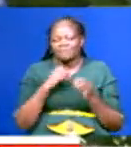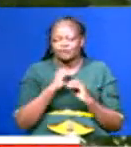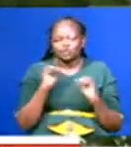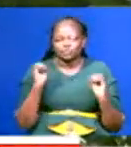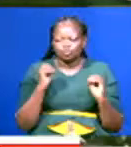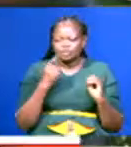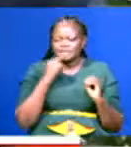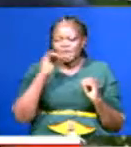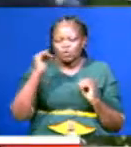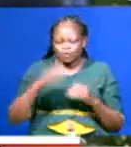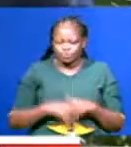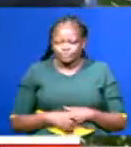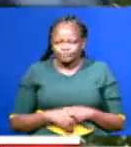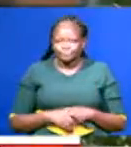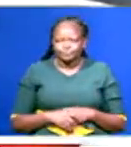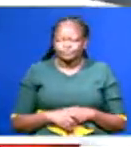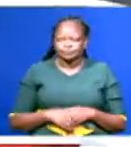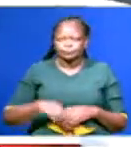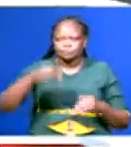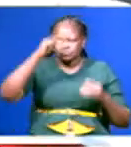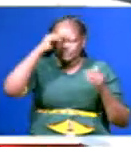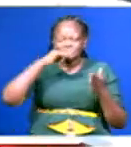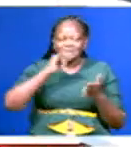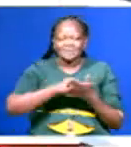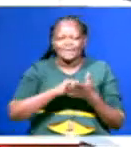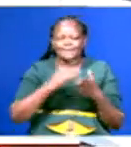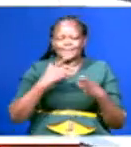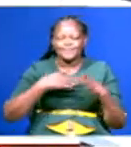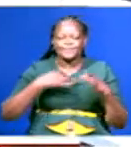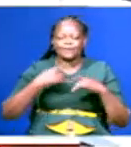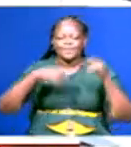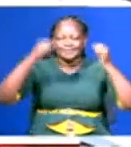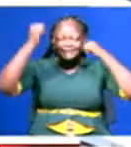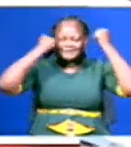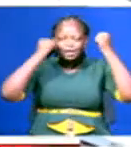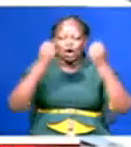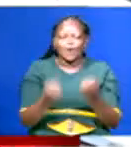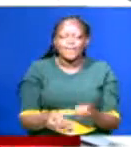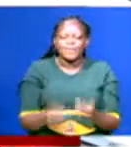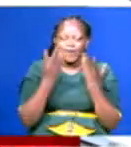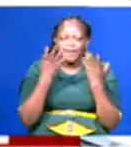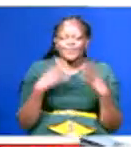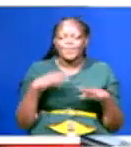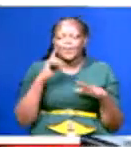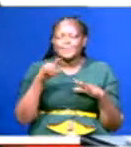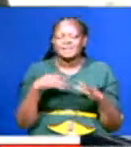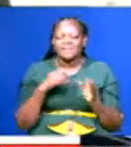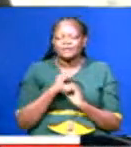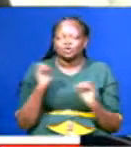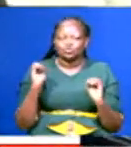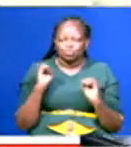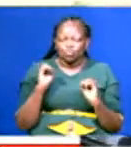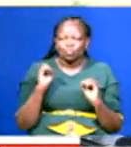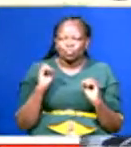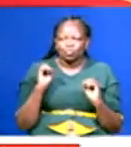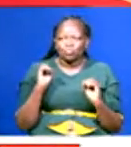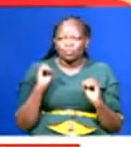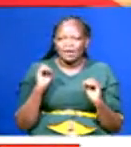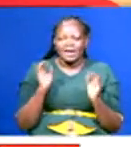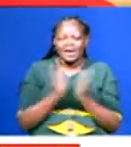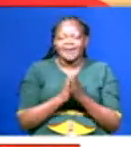word. Governor Lomorukai claims officers from KDF bombed innocent civilians a few days ago and killed 19